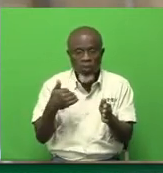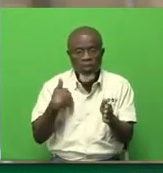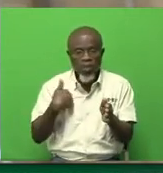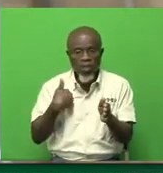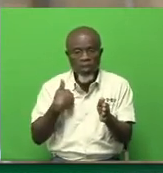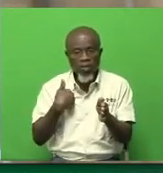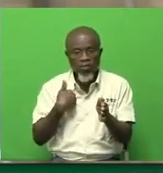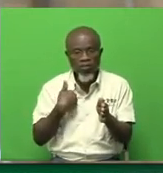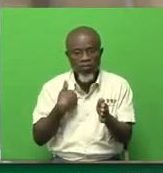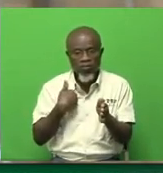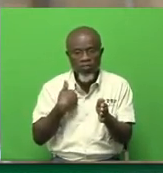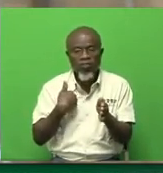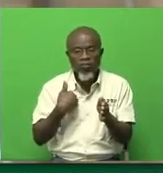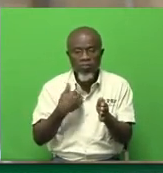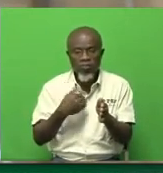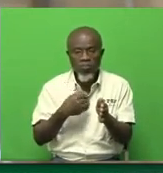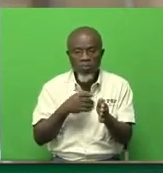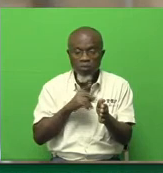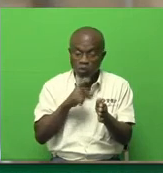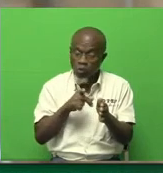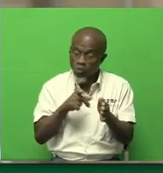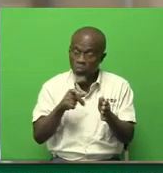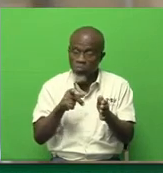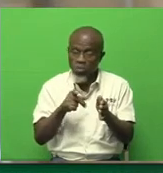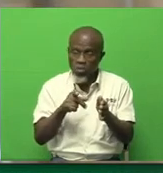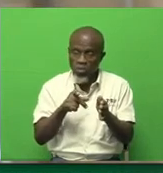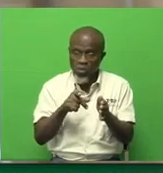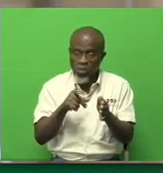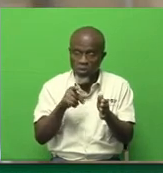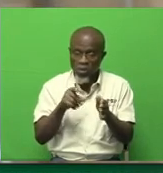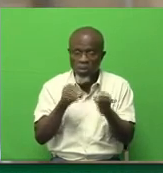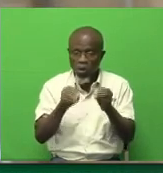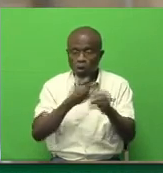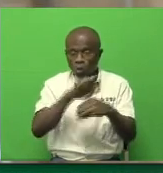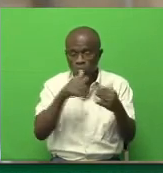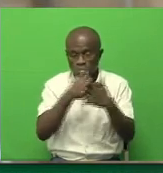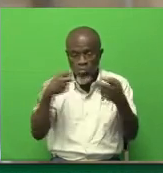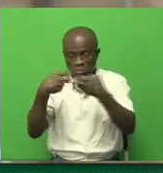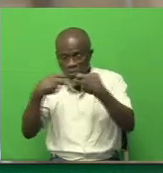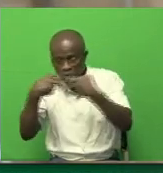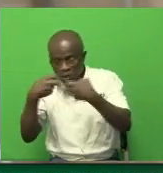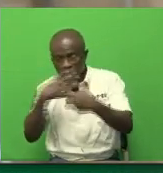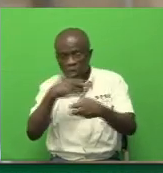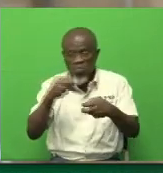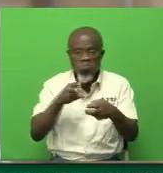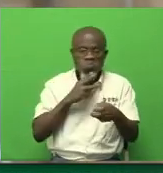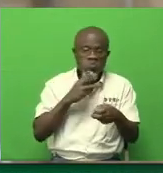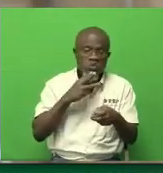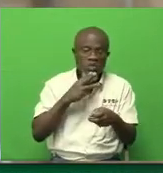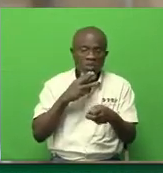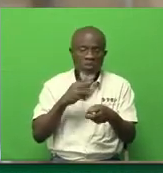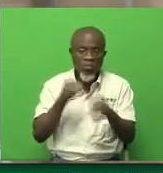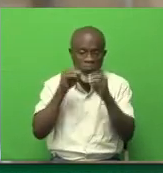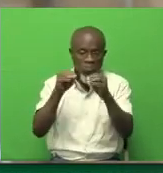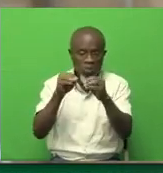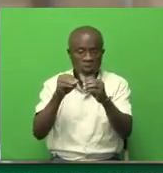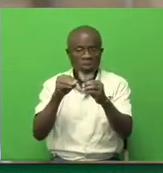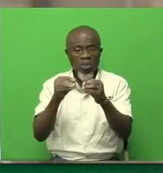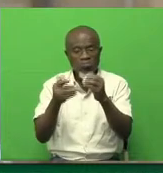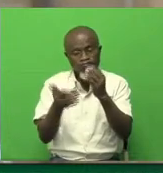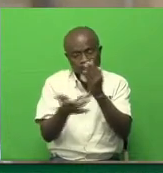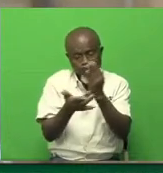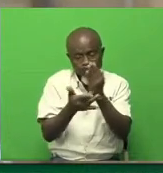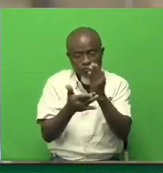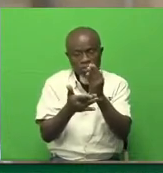of Trinidad and Tobago with an efficient utility sector program we will pursue programs to protect the less